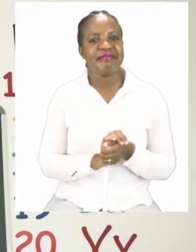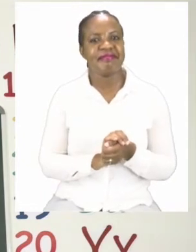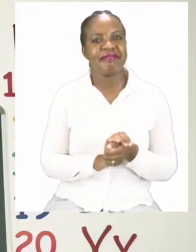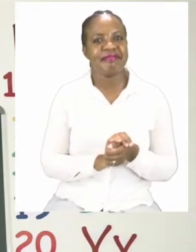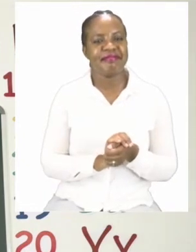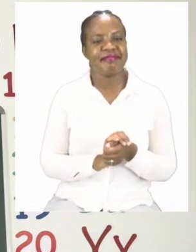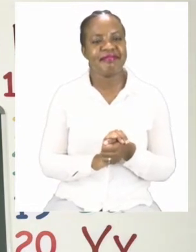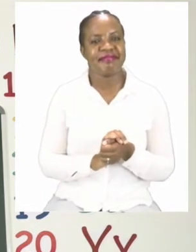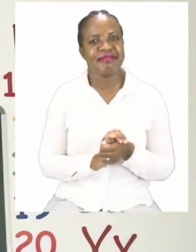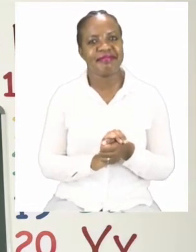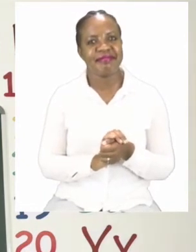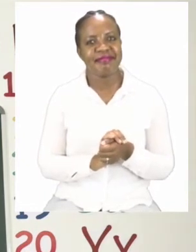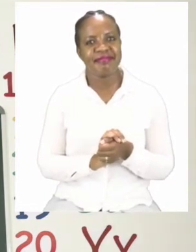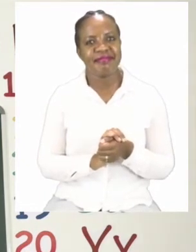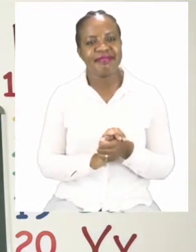mouth.